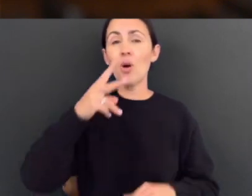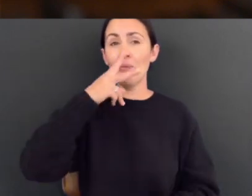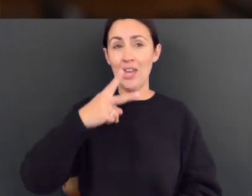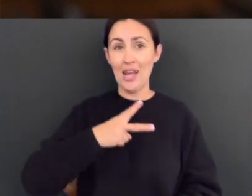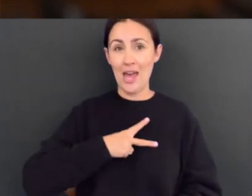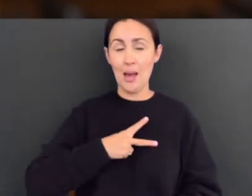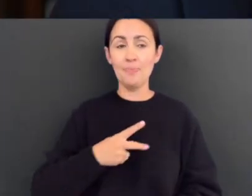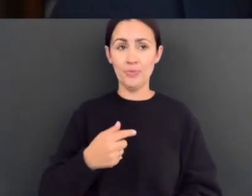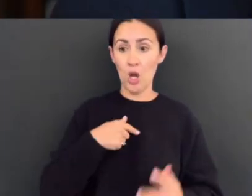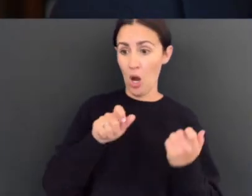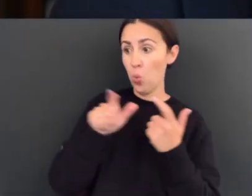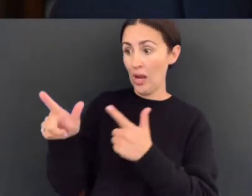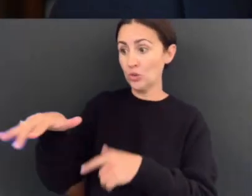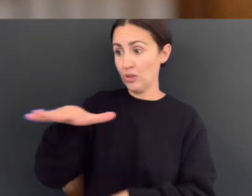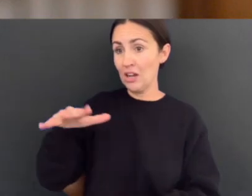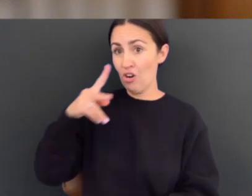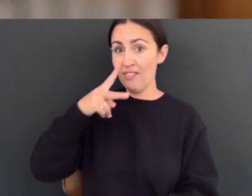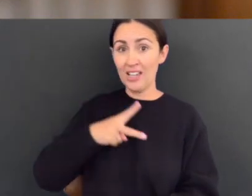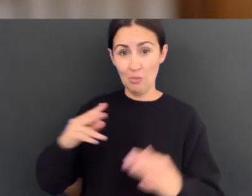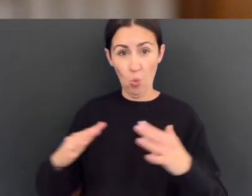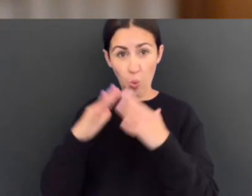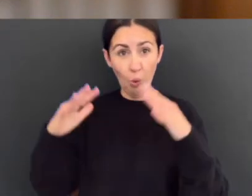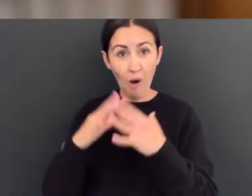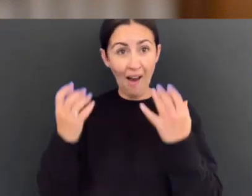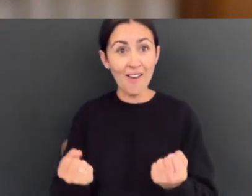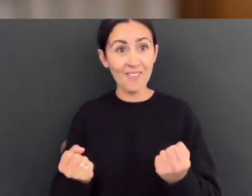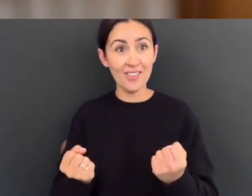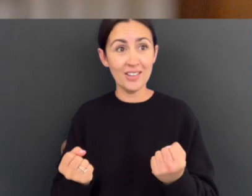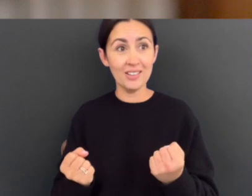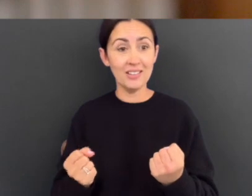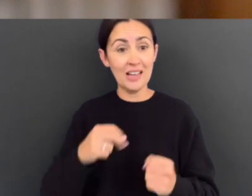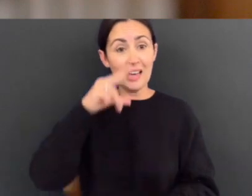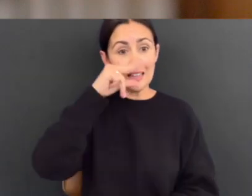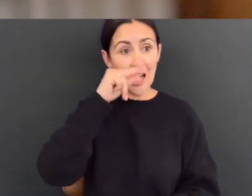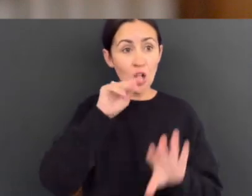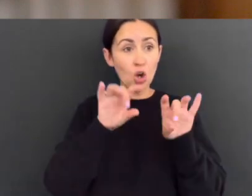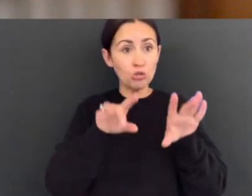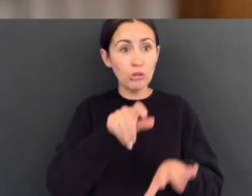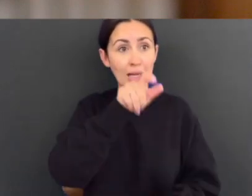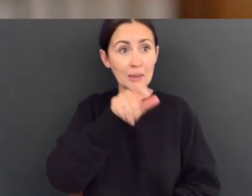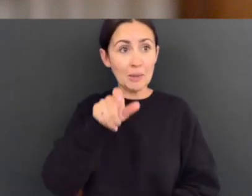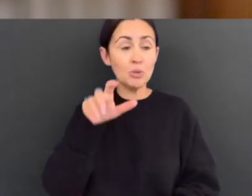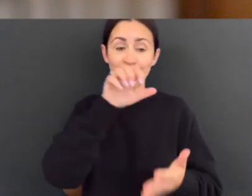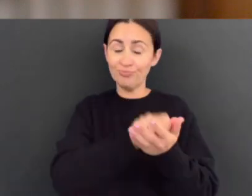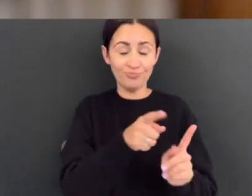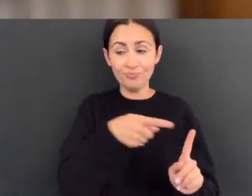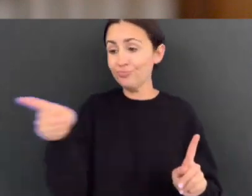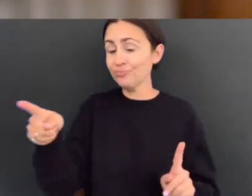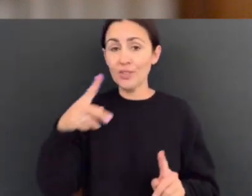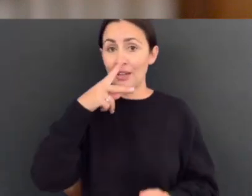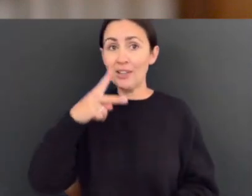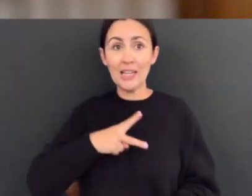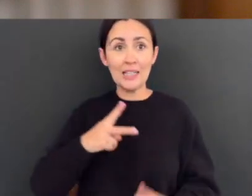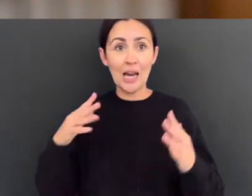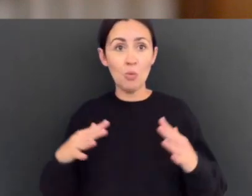on my back to a war zone. The young Australians were being conscripted. And so I went and I spent that extraordinary time in Saigon at